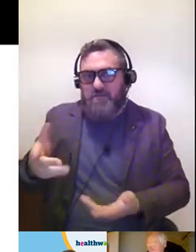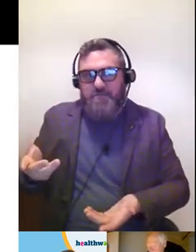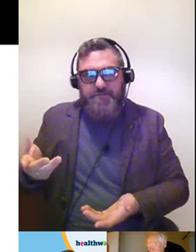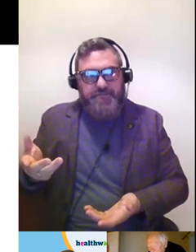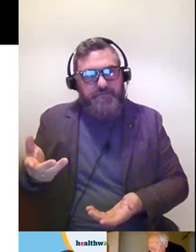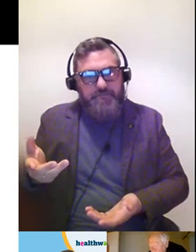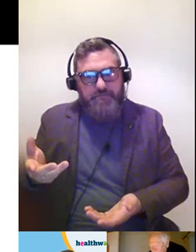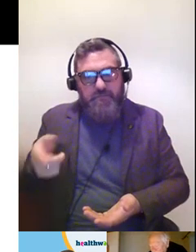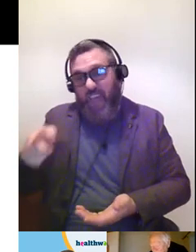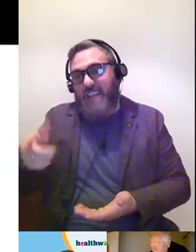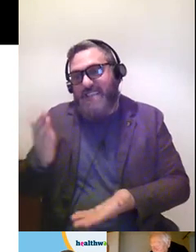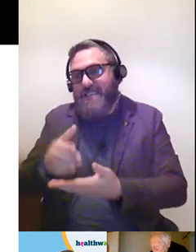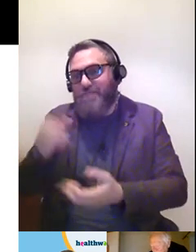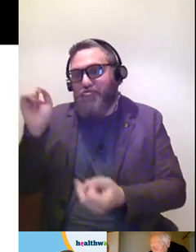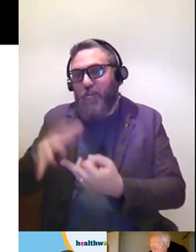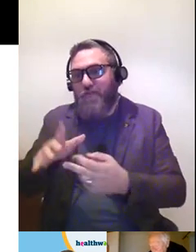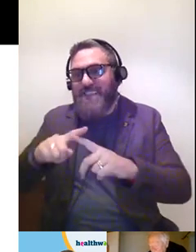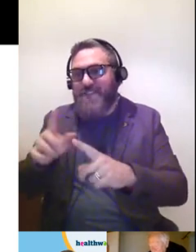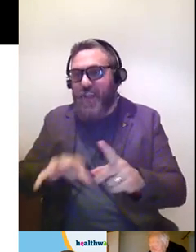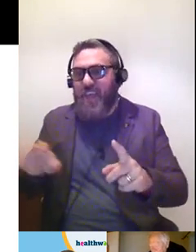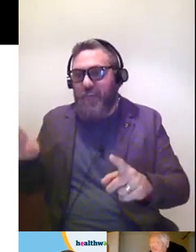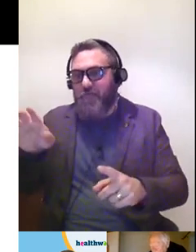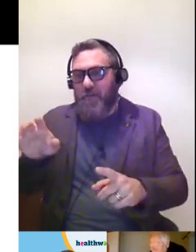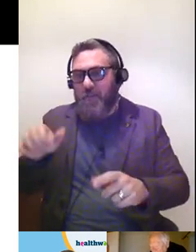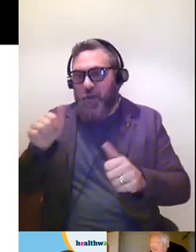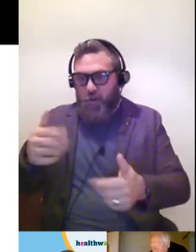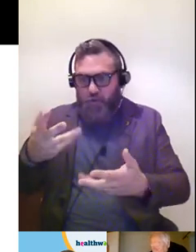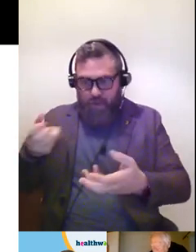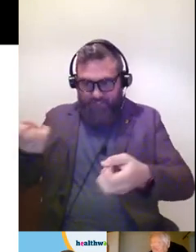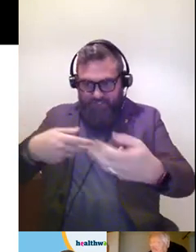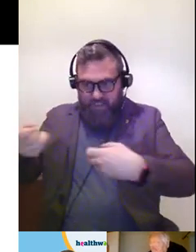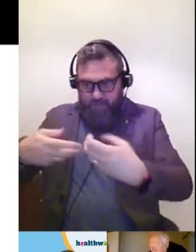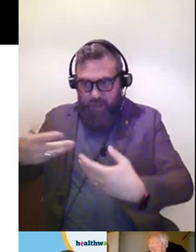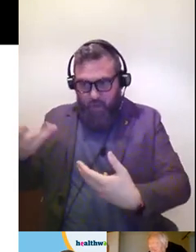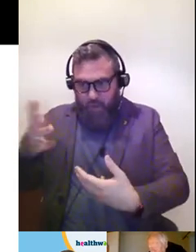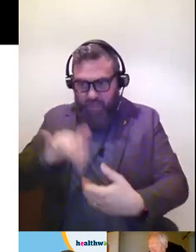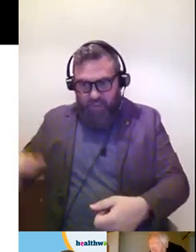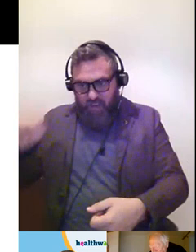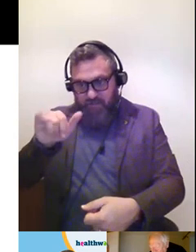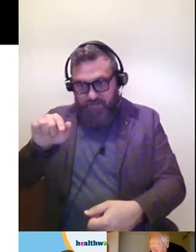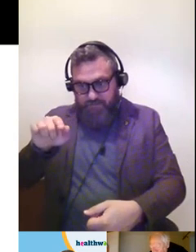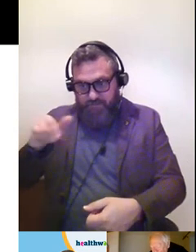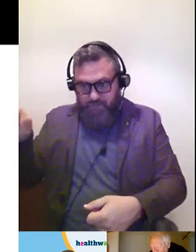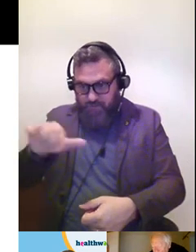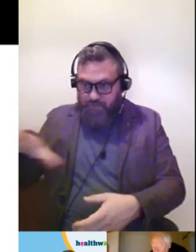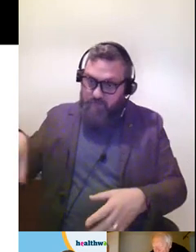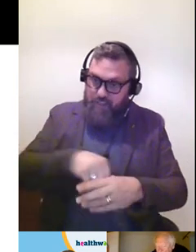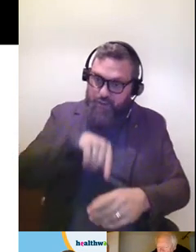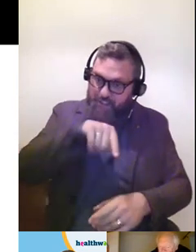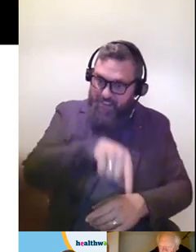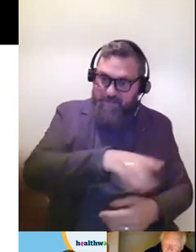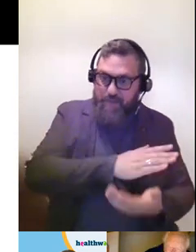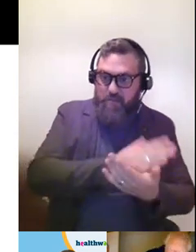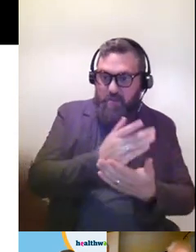that this is a priority in different places, but it's really helpful to get the feedback as to whether or not this is something that we need to include in this as a strategy.